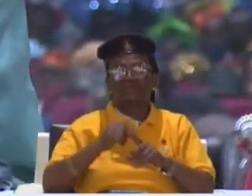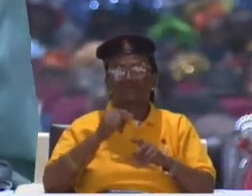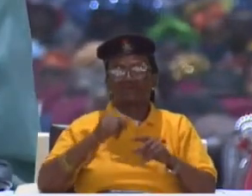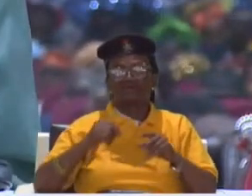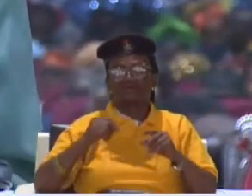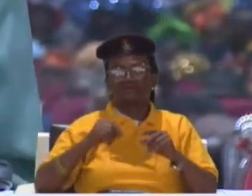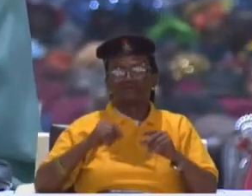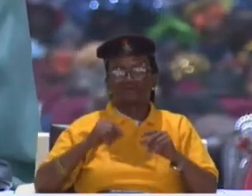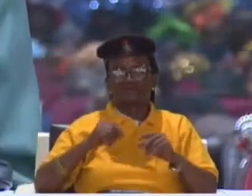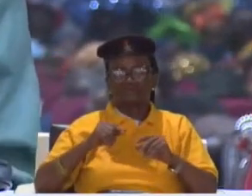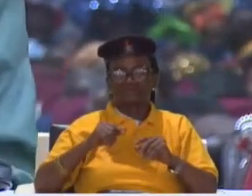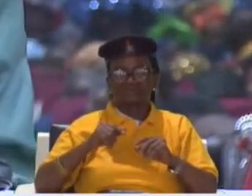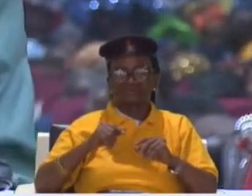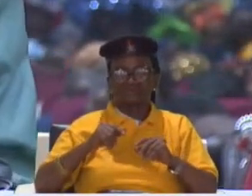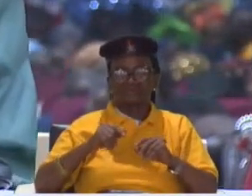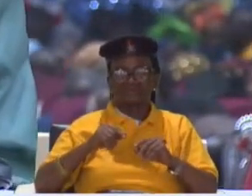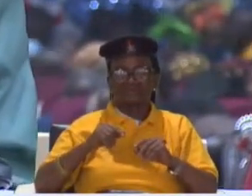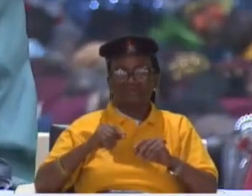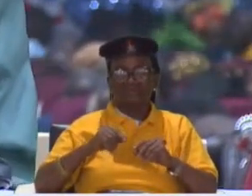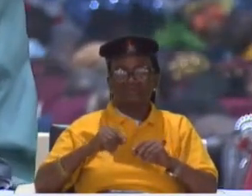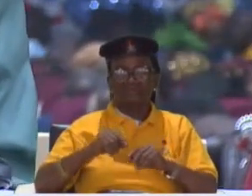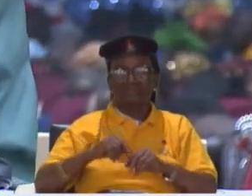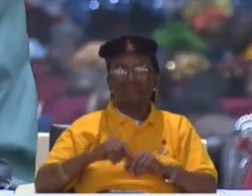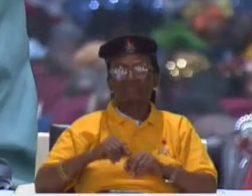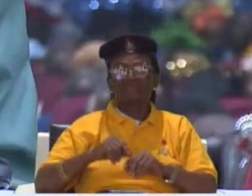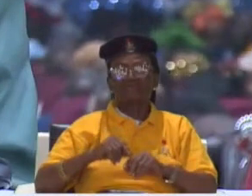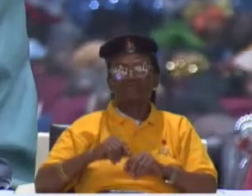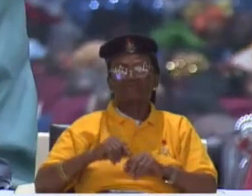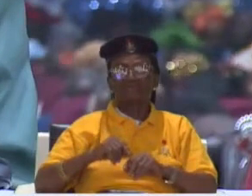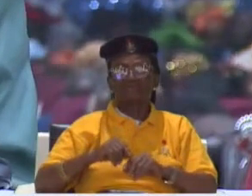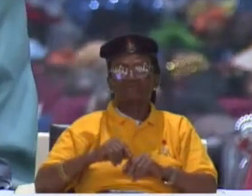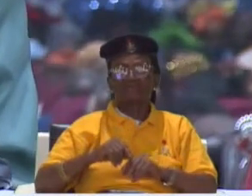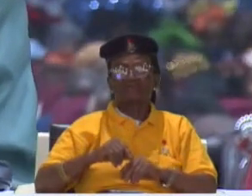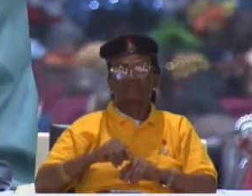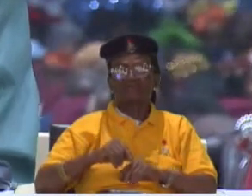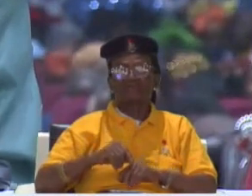In Genesis chapter 1 verse 3,